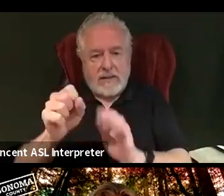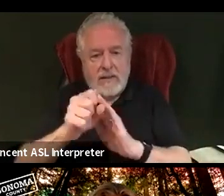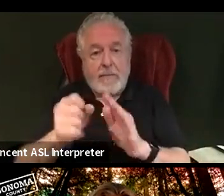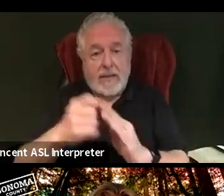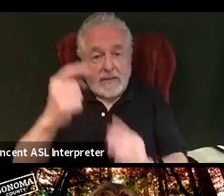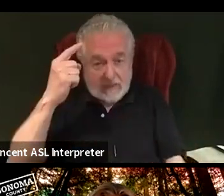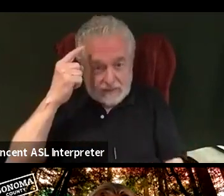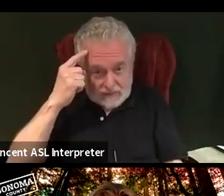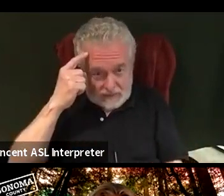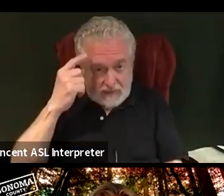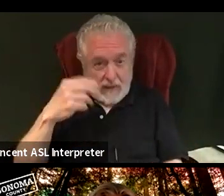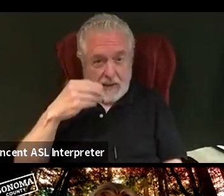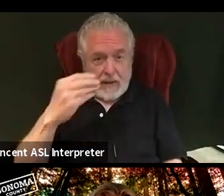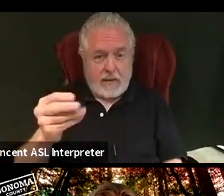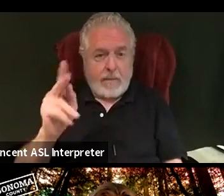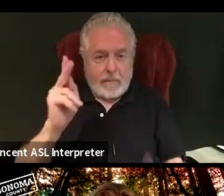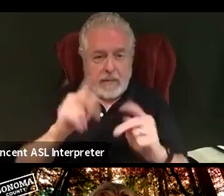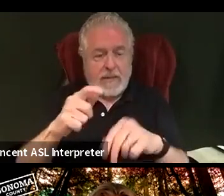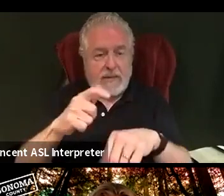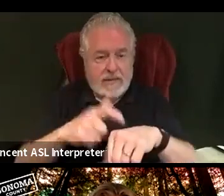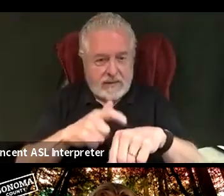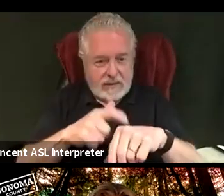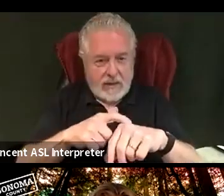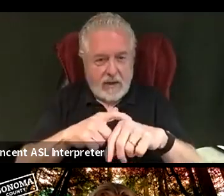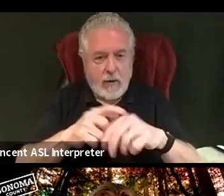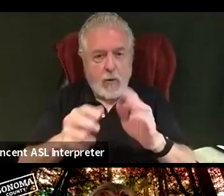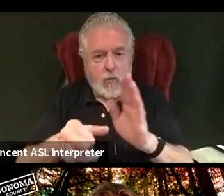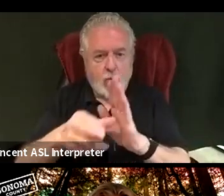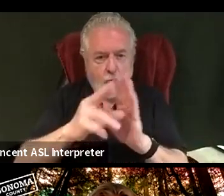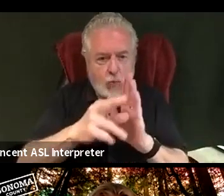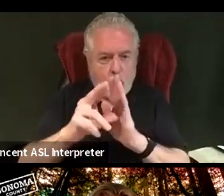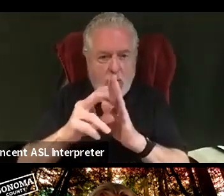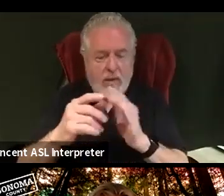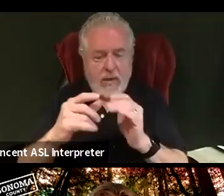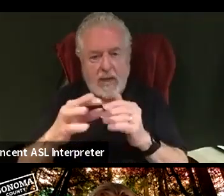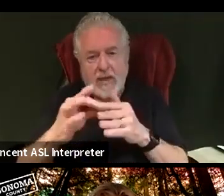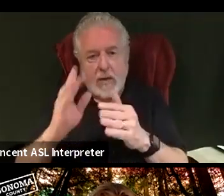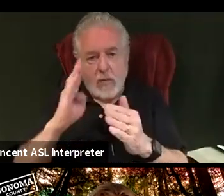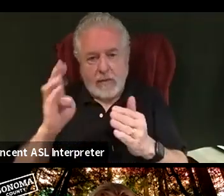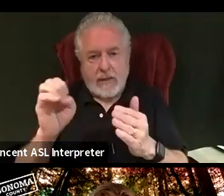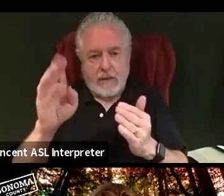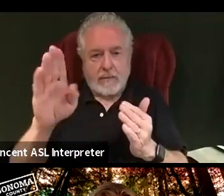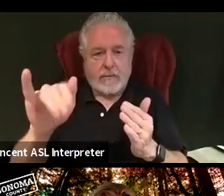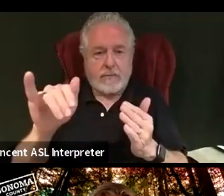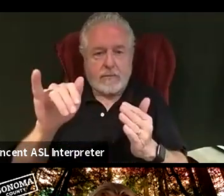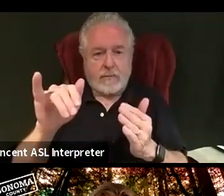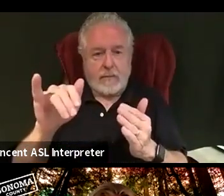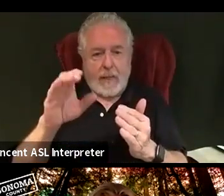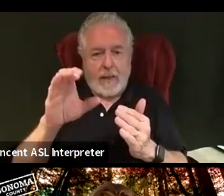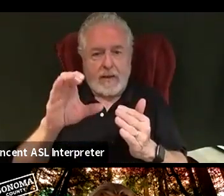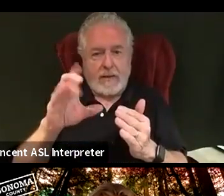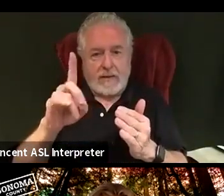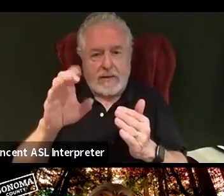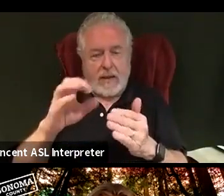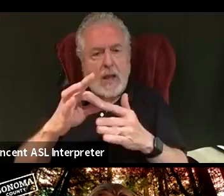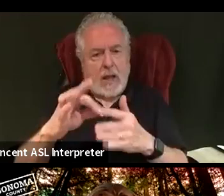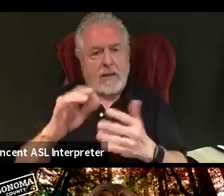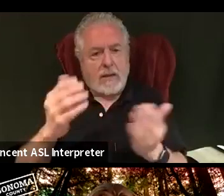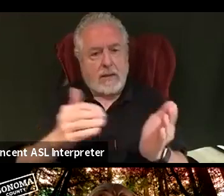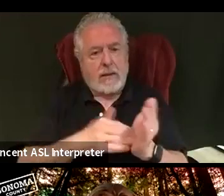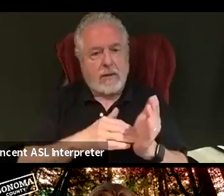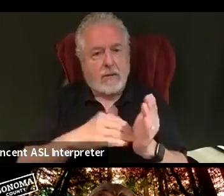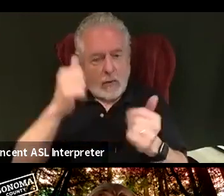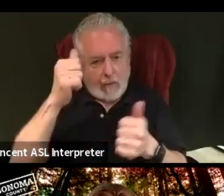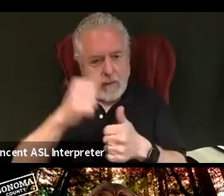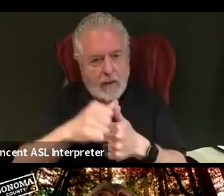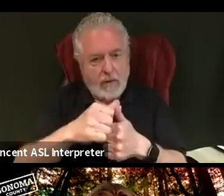sense. It'll give people time to review what the upcoming guidance will be by looking at CDC's guidance. And again,